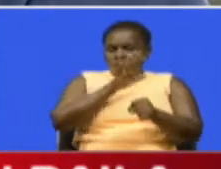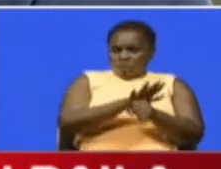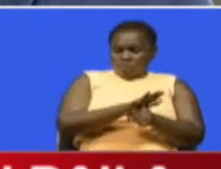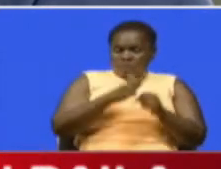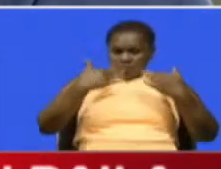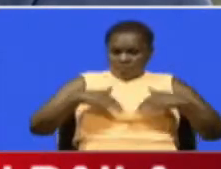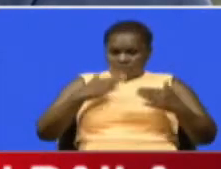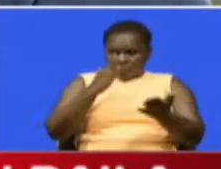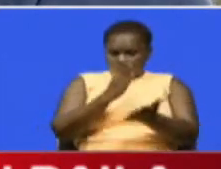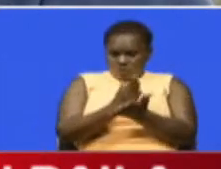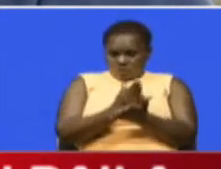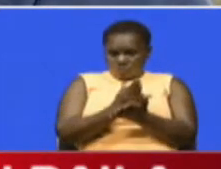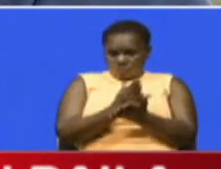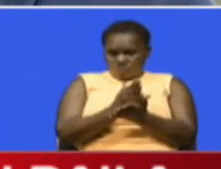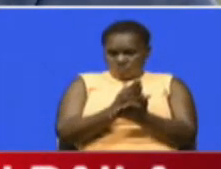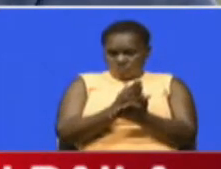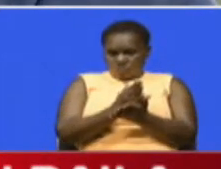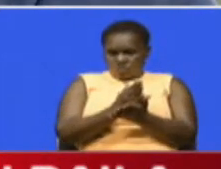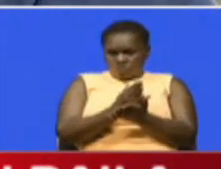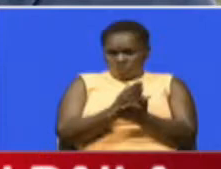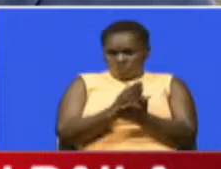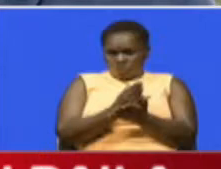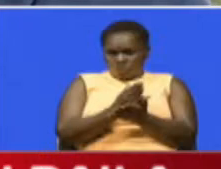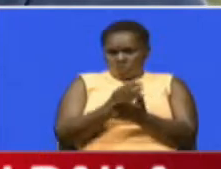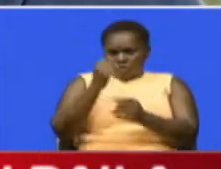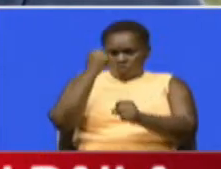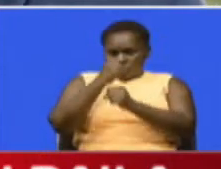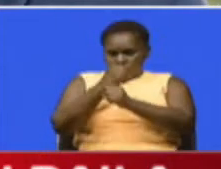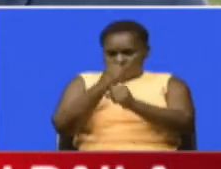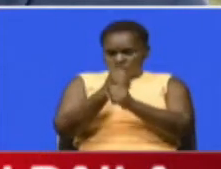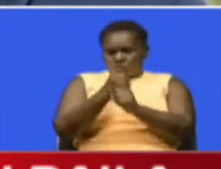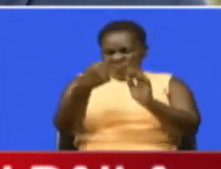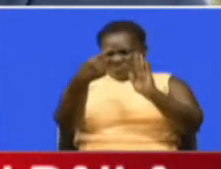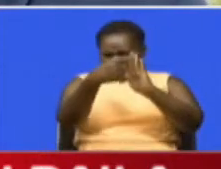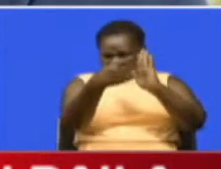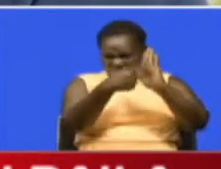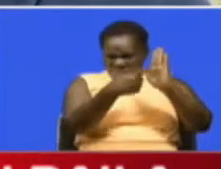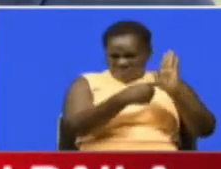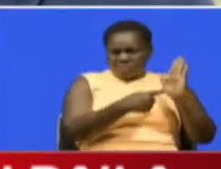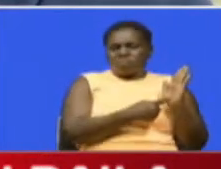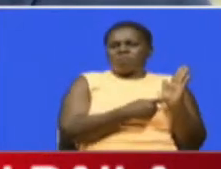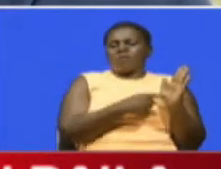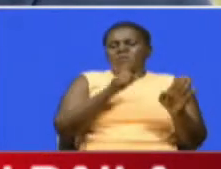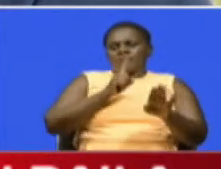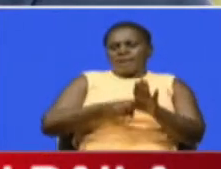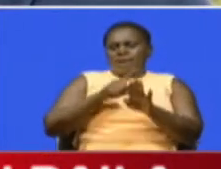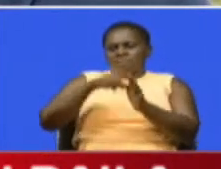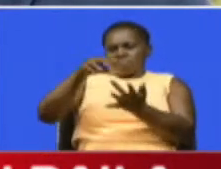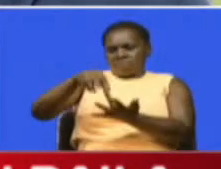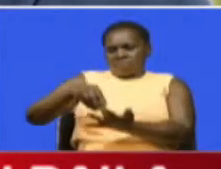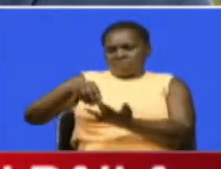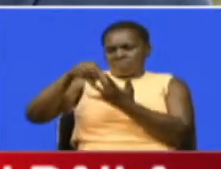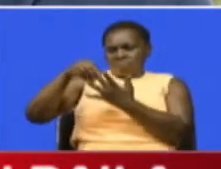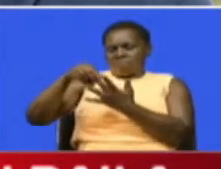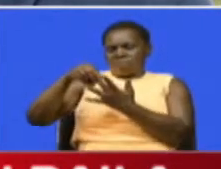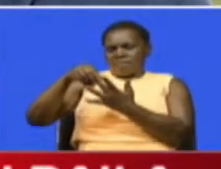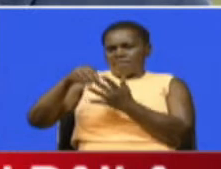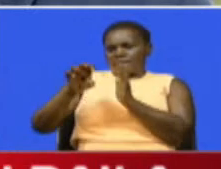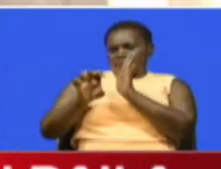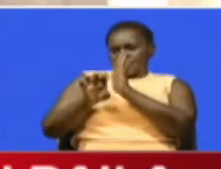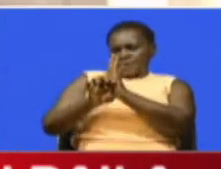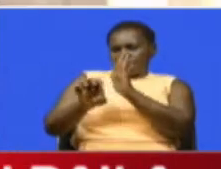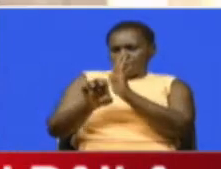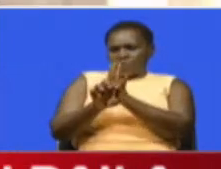people that they are going to do once they were elected. And they have, for